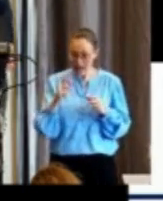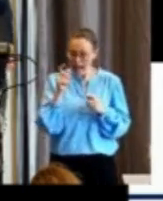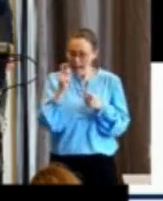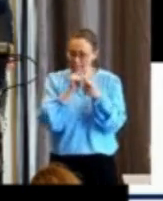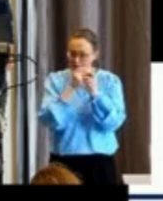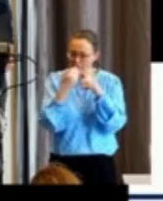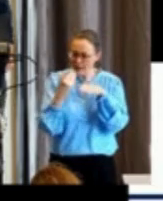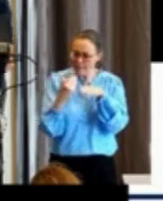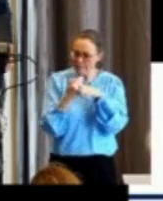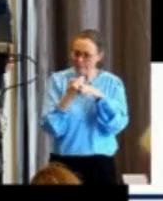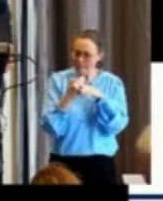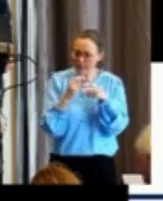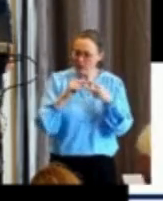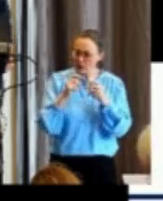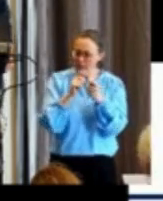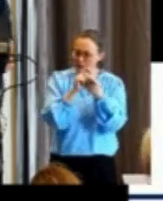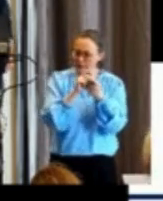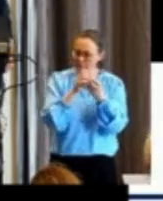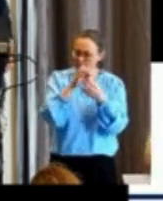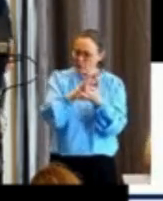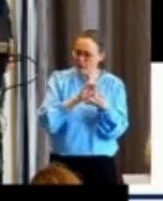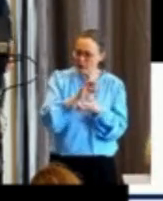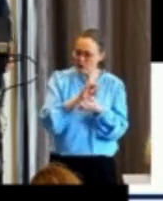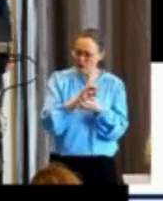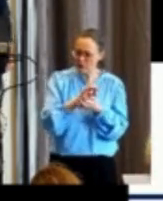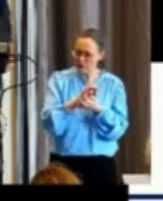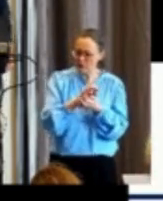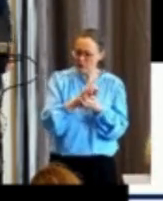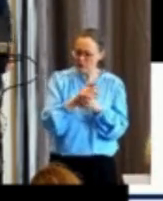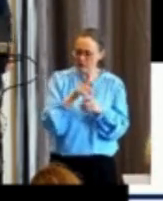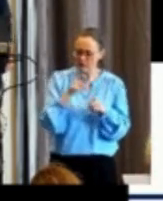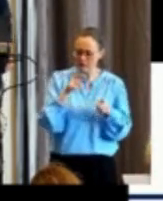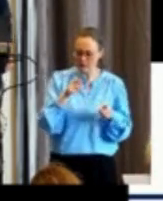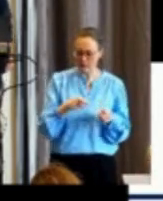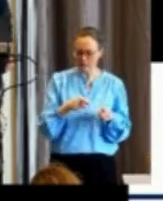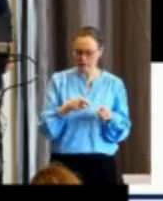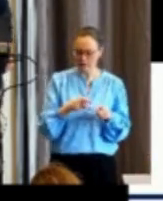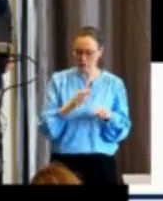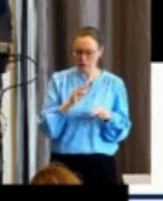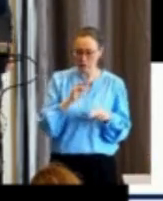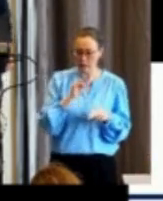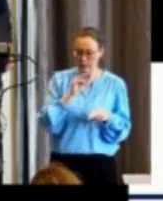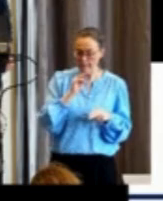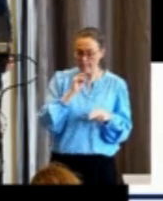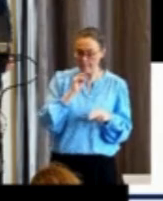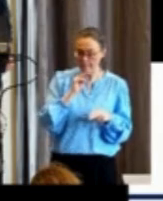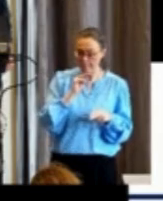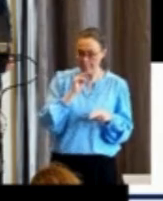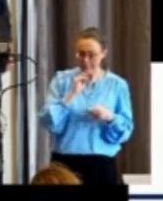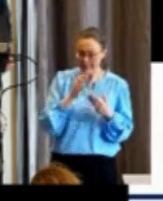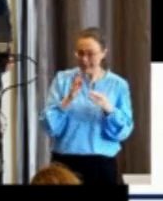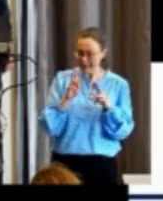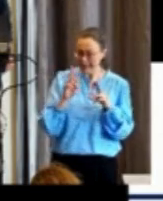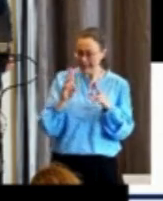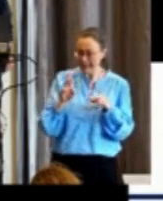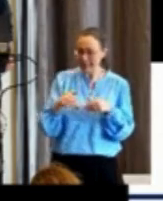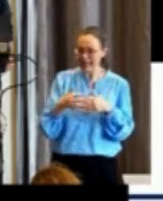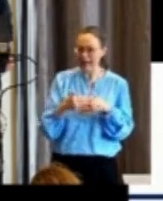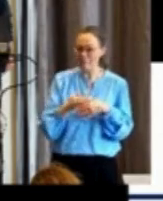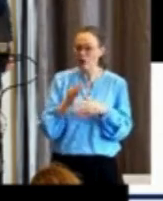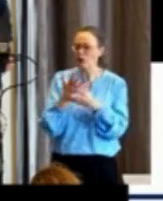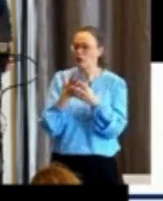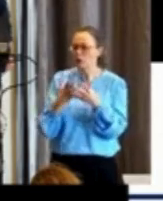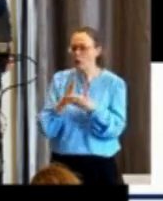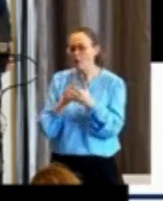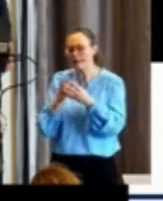modified by genetic mutations, and so they are erroneously presenting things that are actually some materials